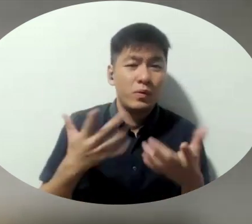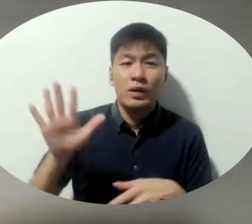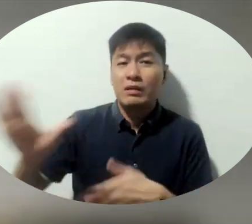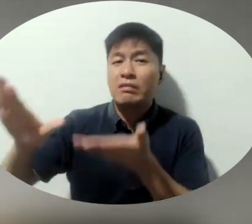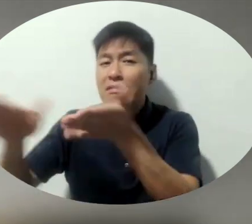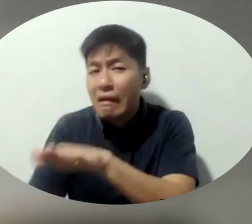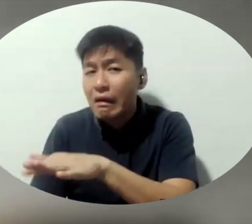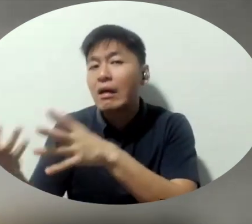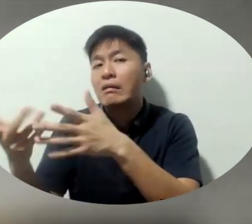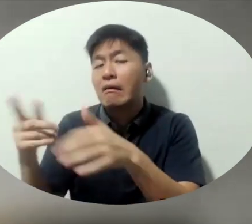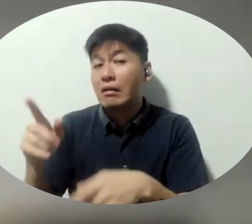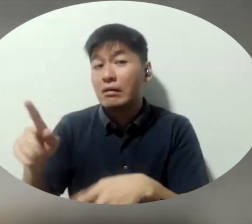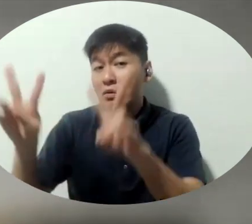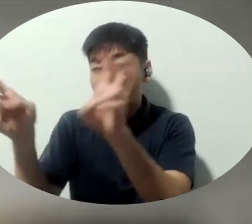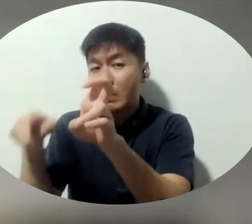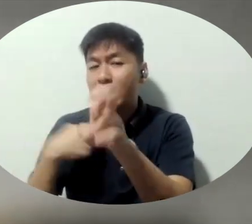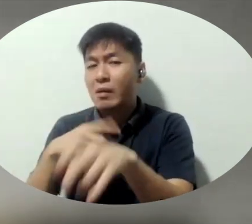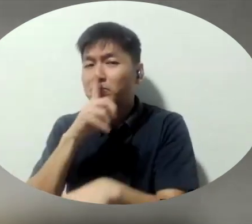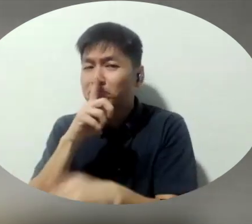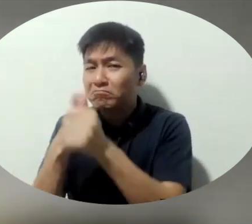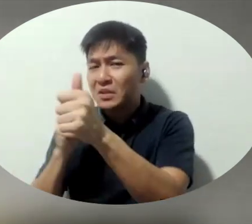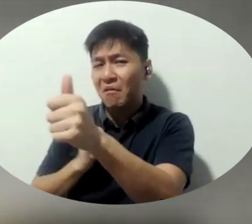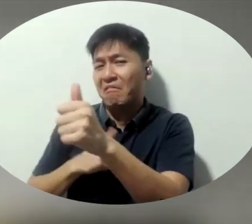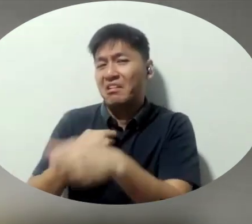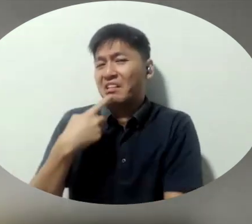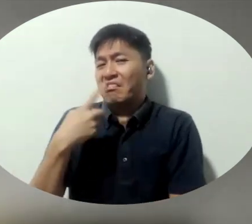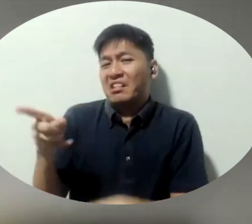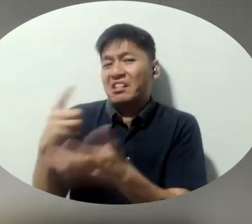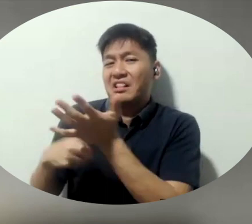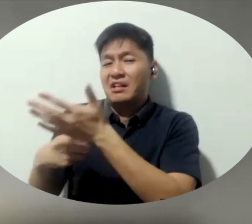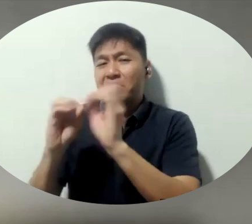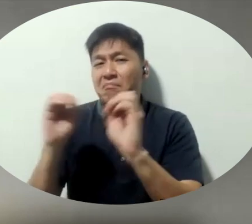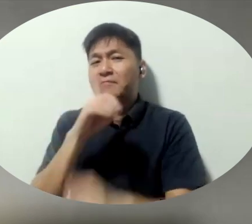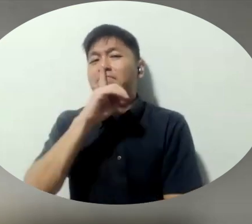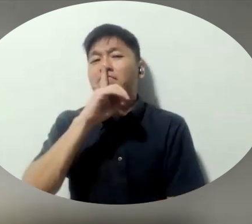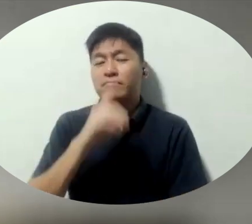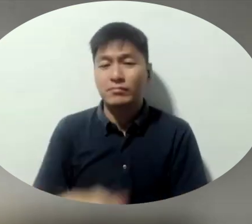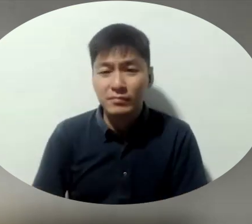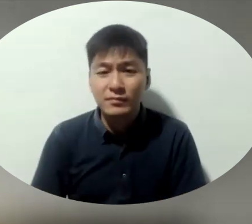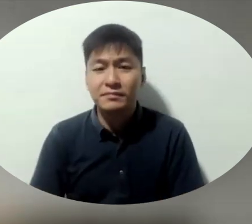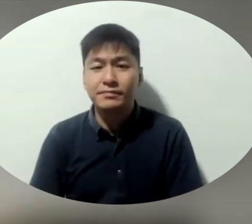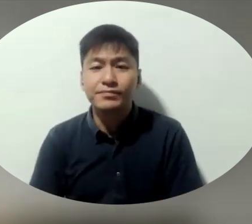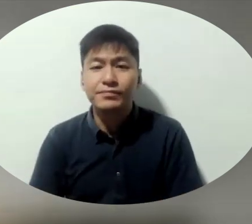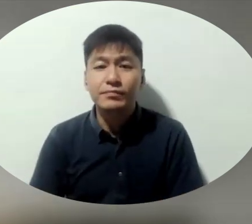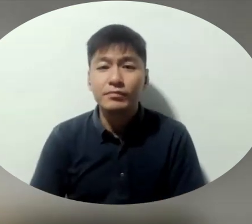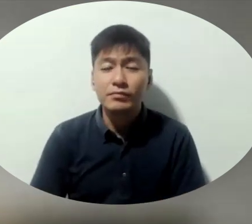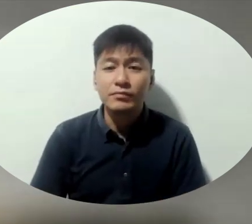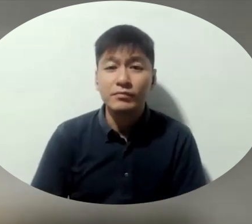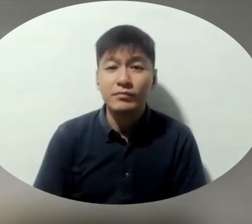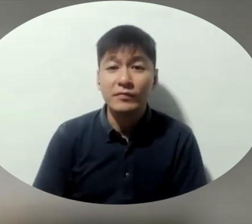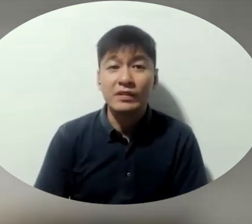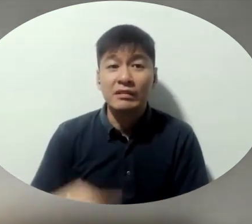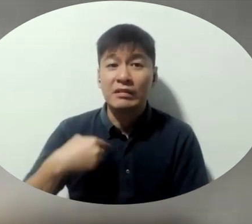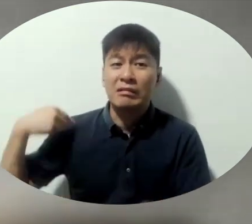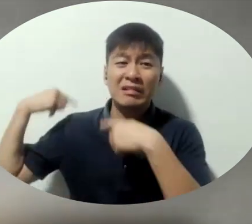right? So we impart a lot of values, a part of culture, a lot of all this stuff, but I never really asked my dad how he likes to die.